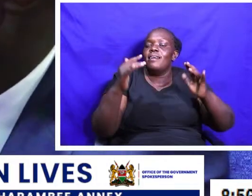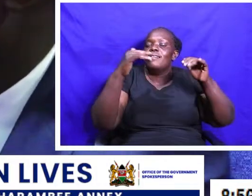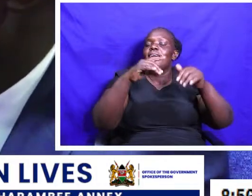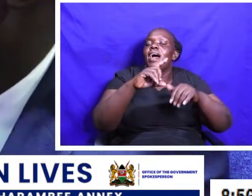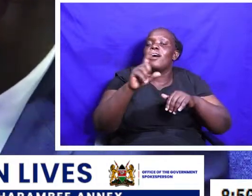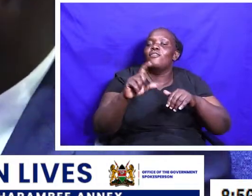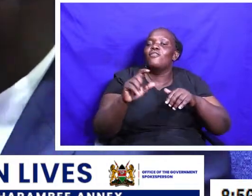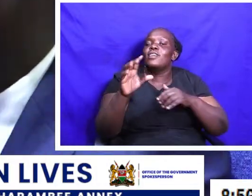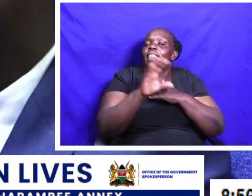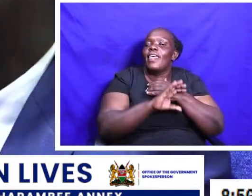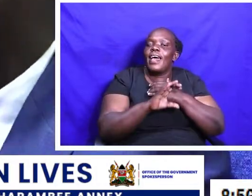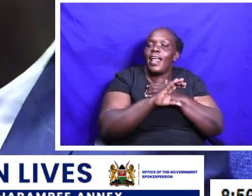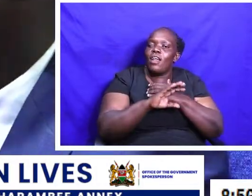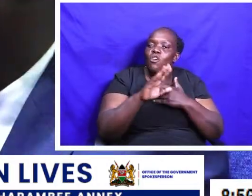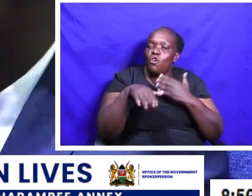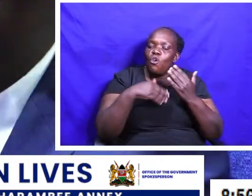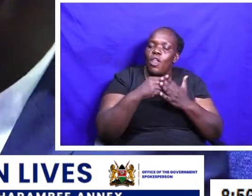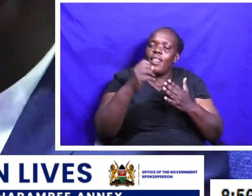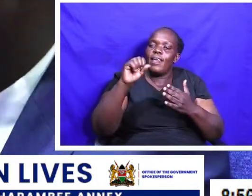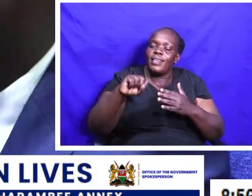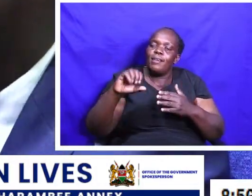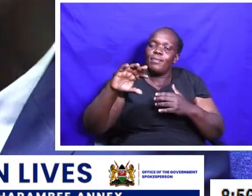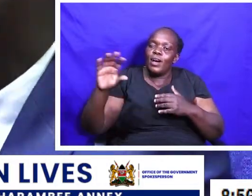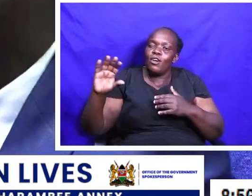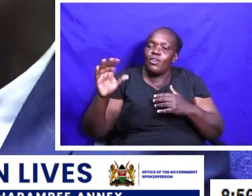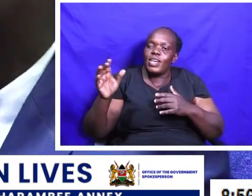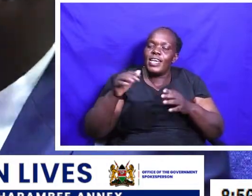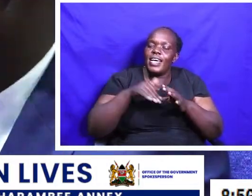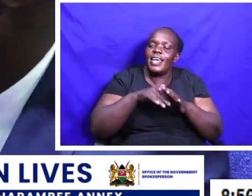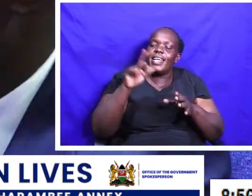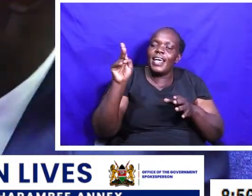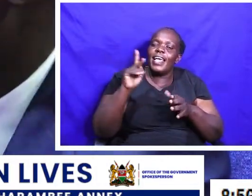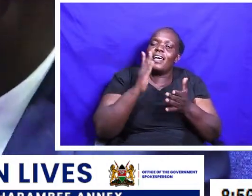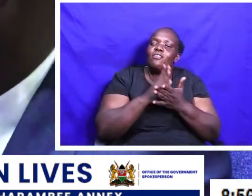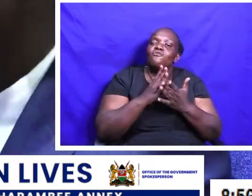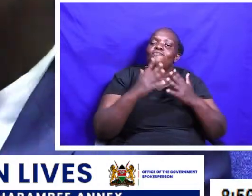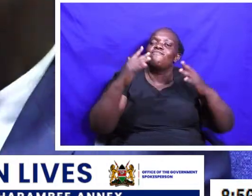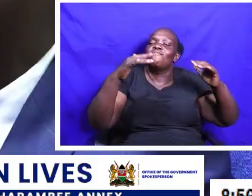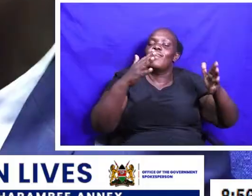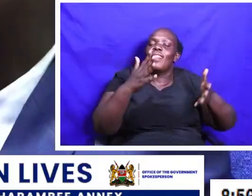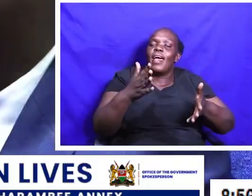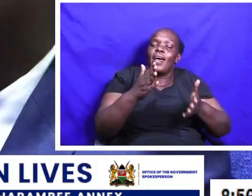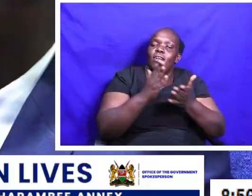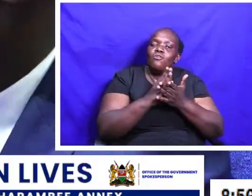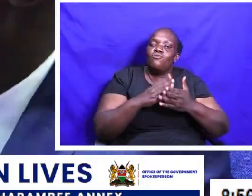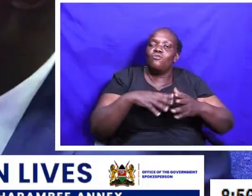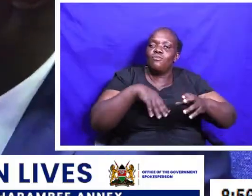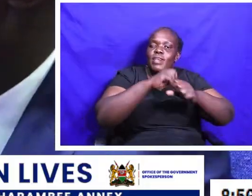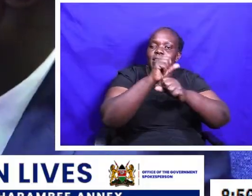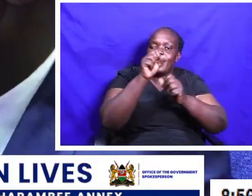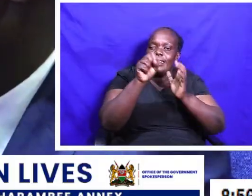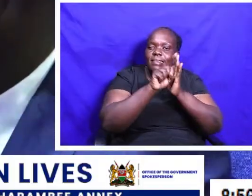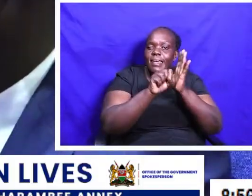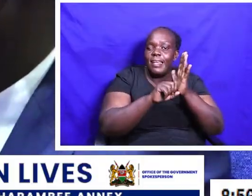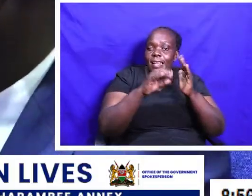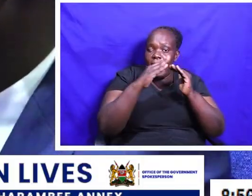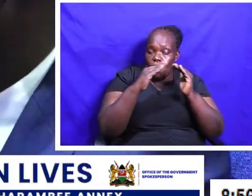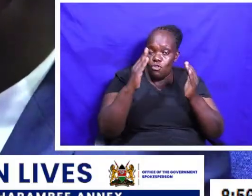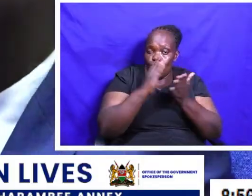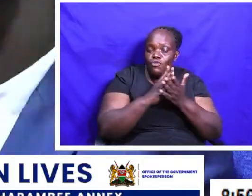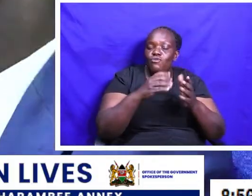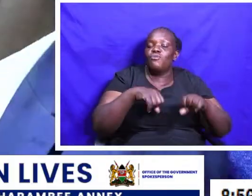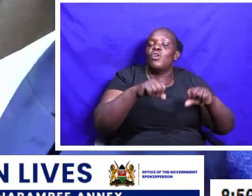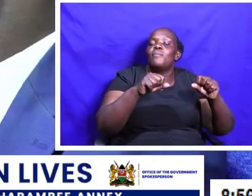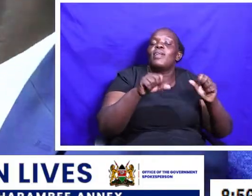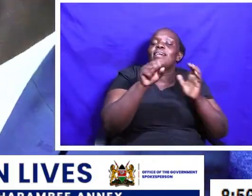leadership from across the country, that's all the sub counties in Kenya plus the county chairs, we were with the president at State House. Mumeingia State